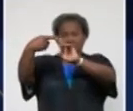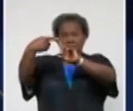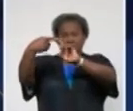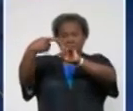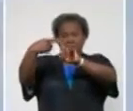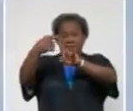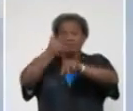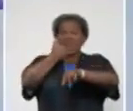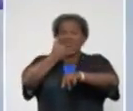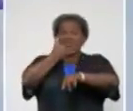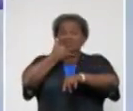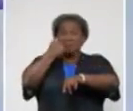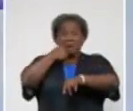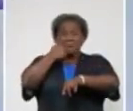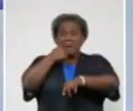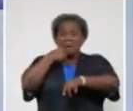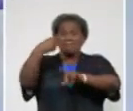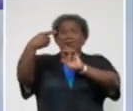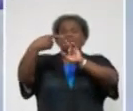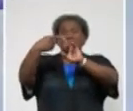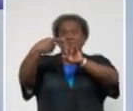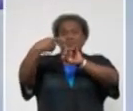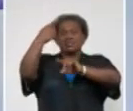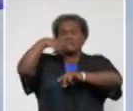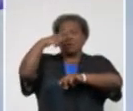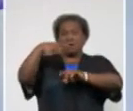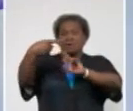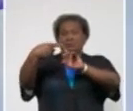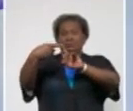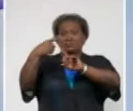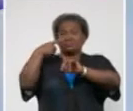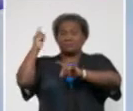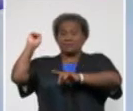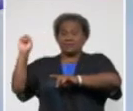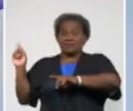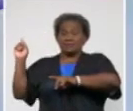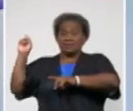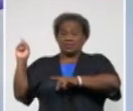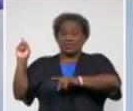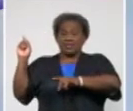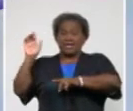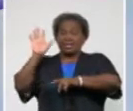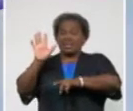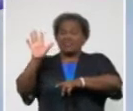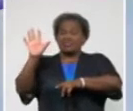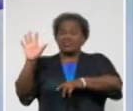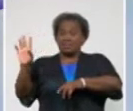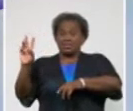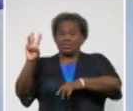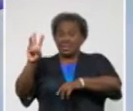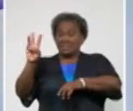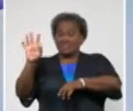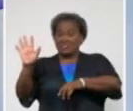rate per 100,000 inhabitants over the last 15 days, with